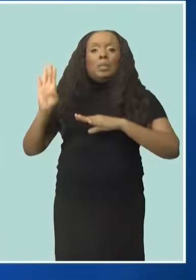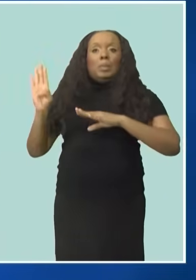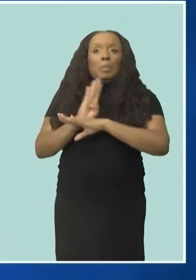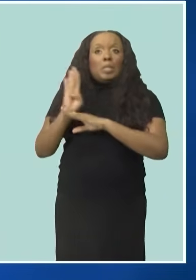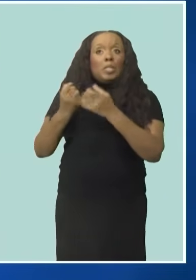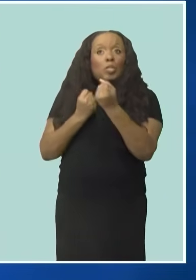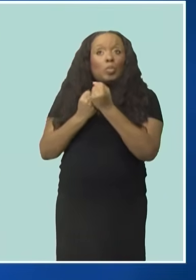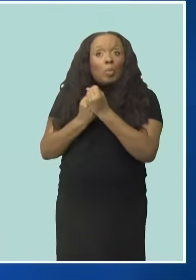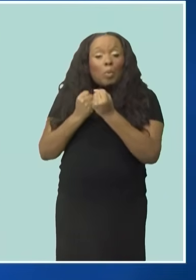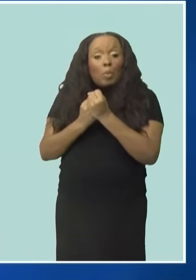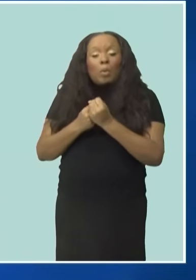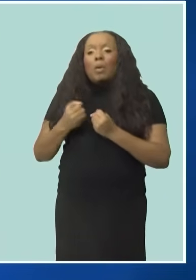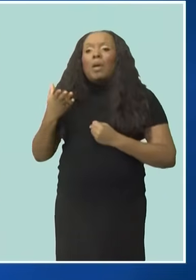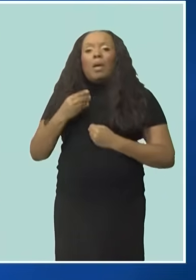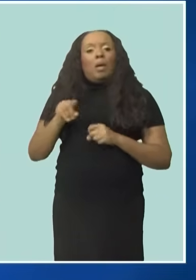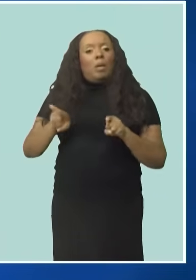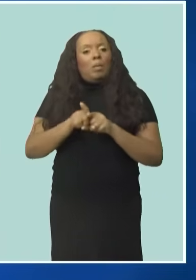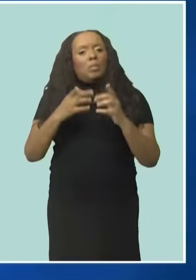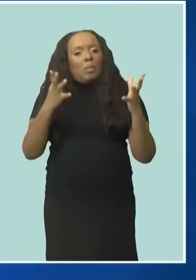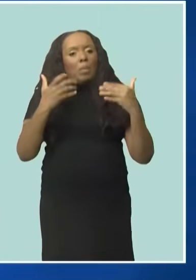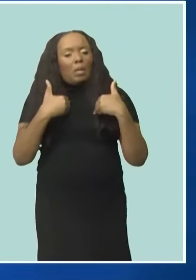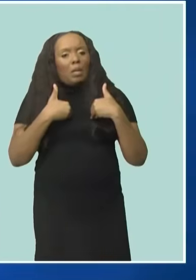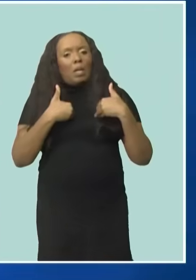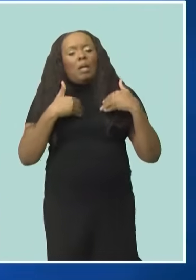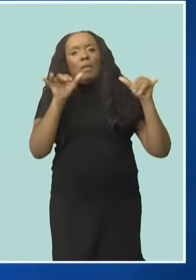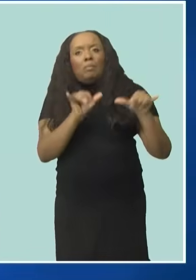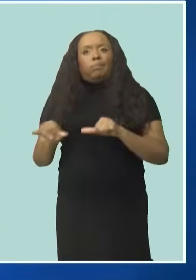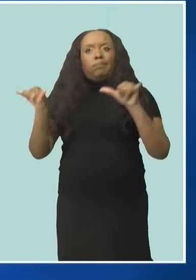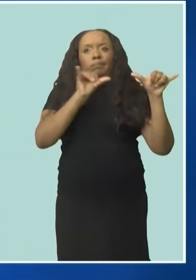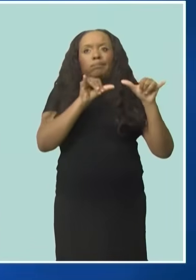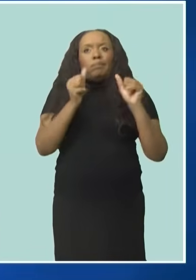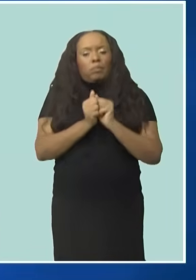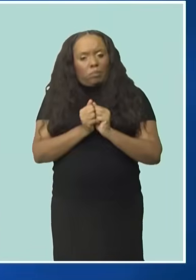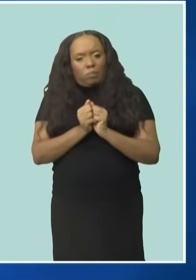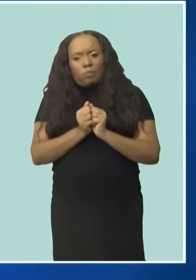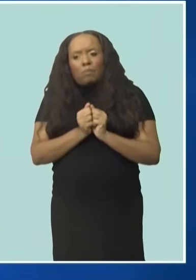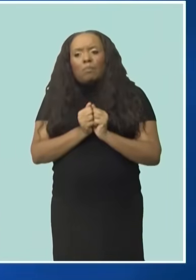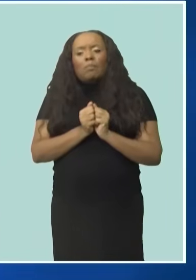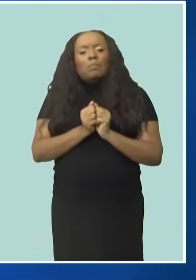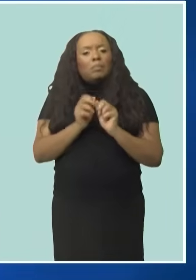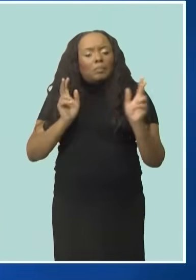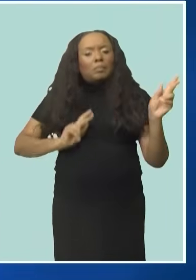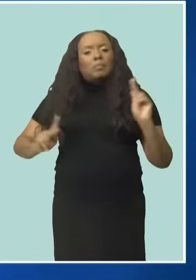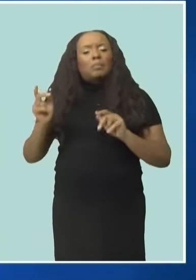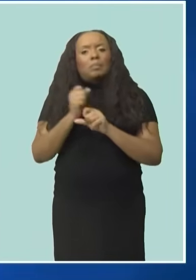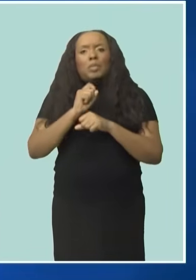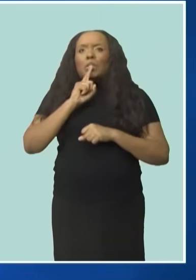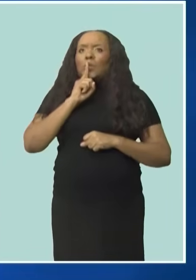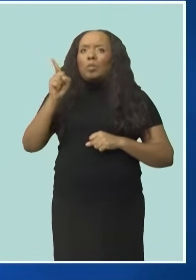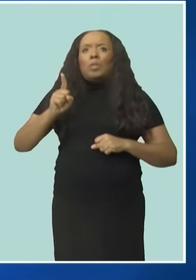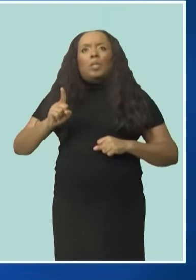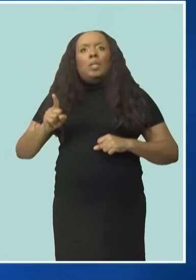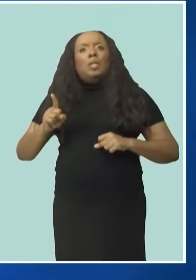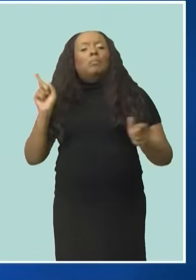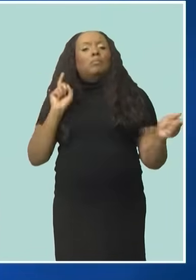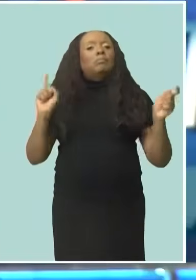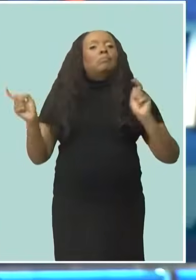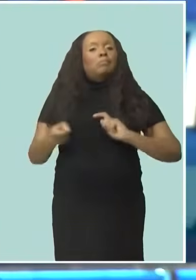and ultimately to build a consensus among key actions that can make a tangible difference to